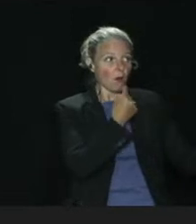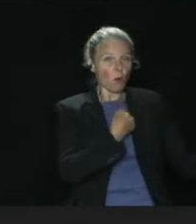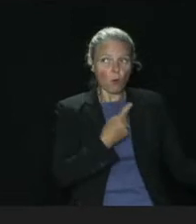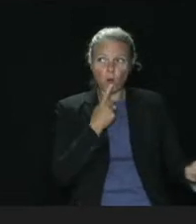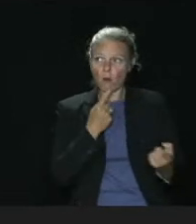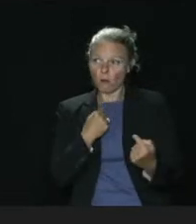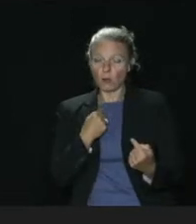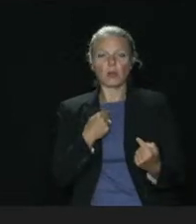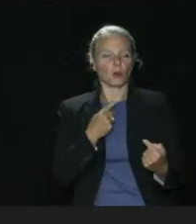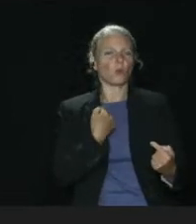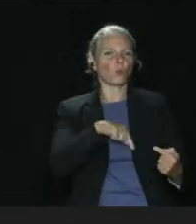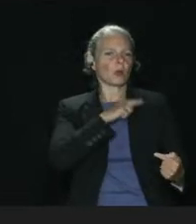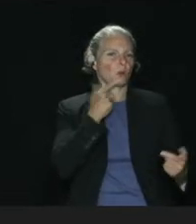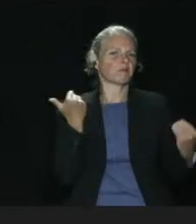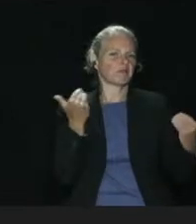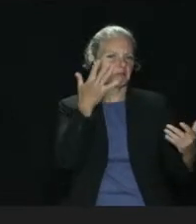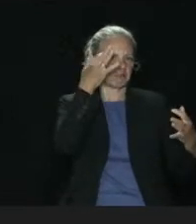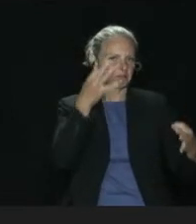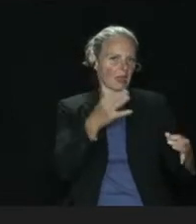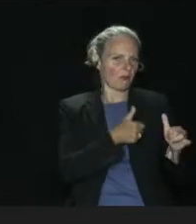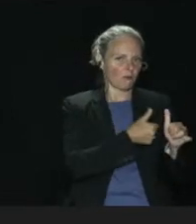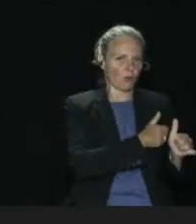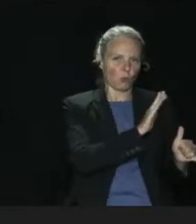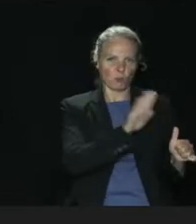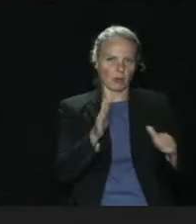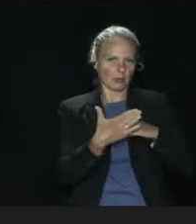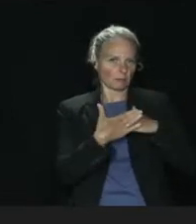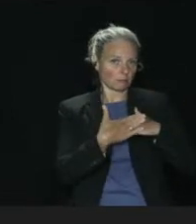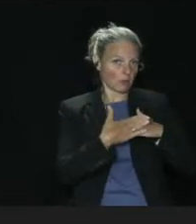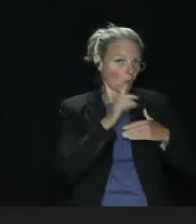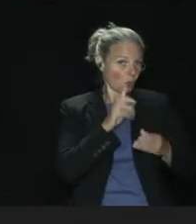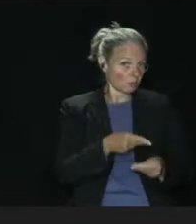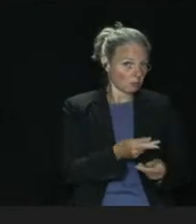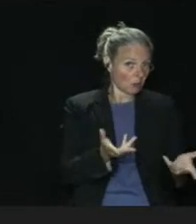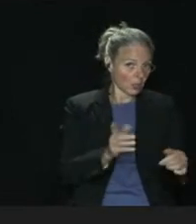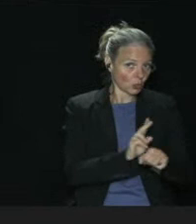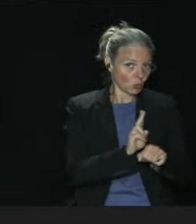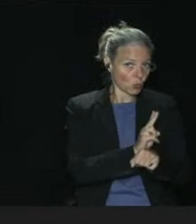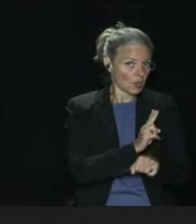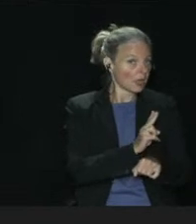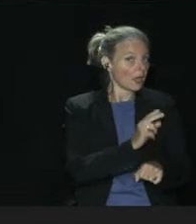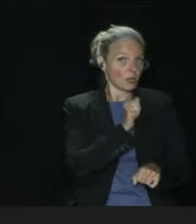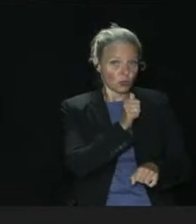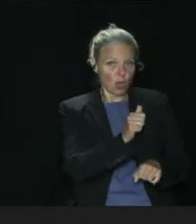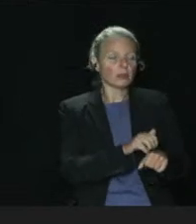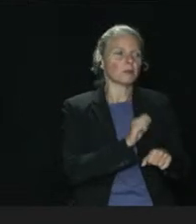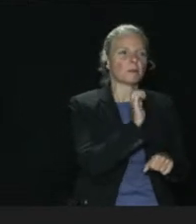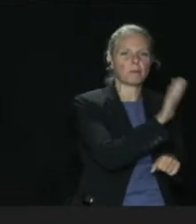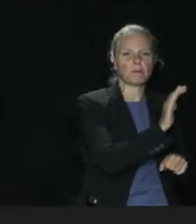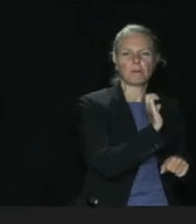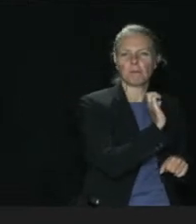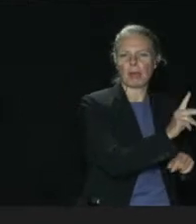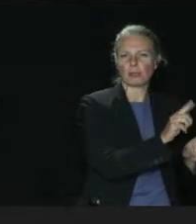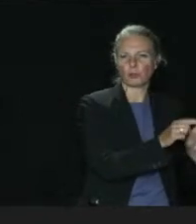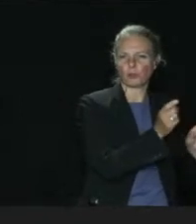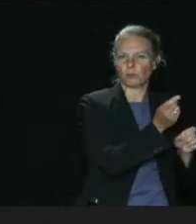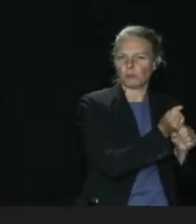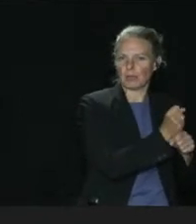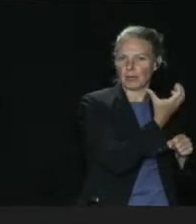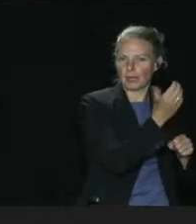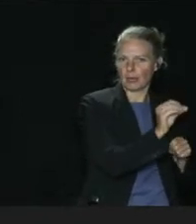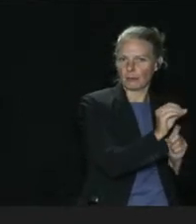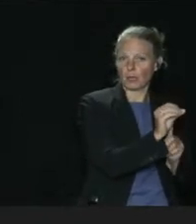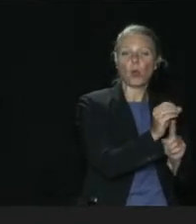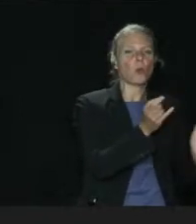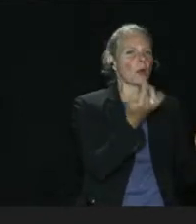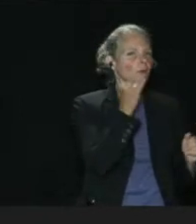not those are distributed or whether or not they're returned to the manufacturer. So we look forward to that